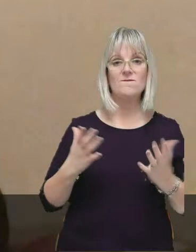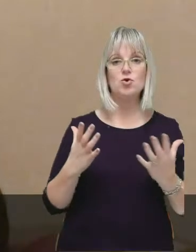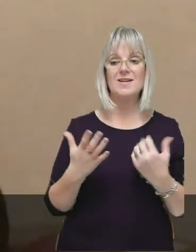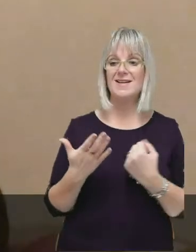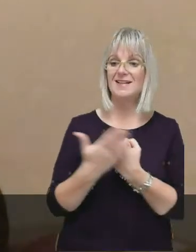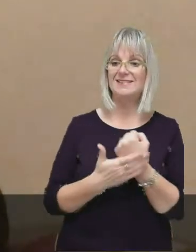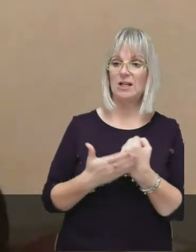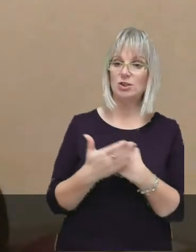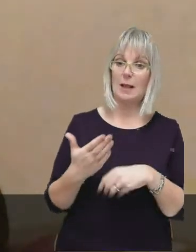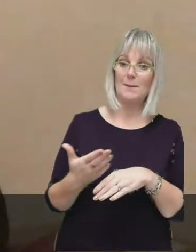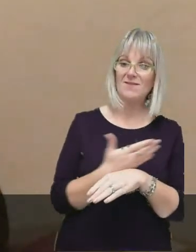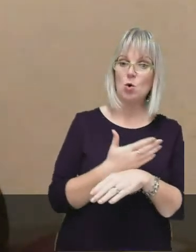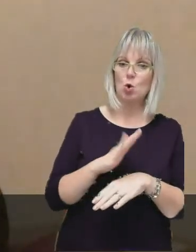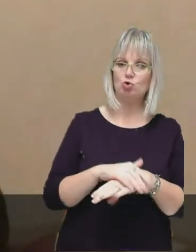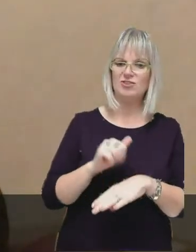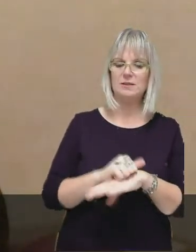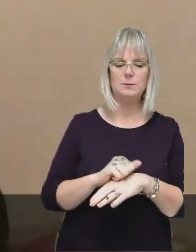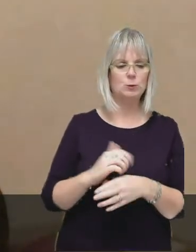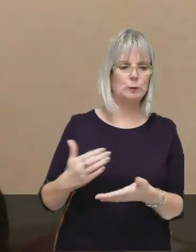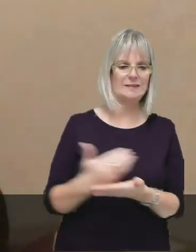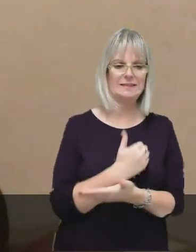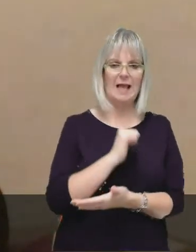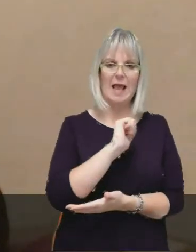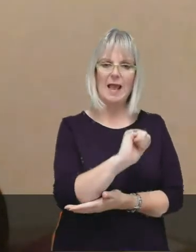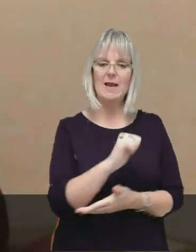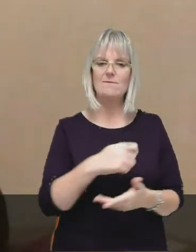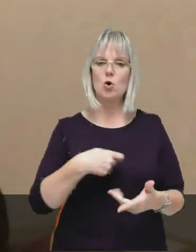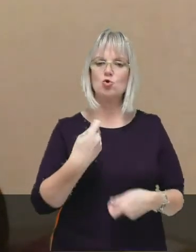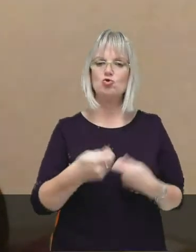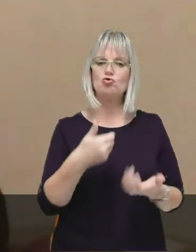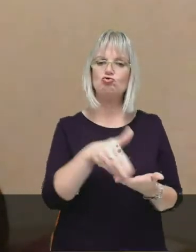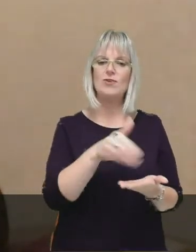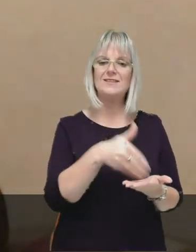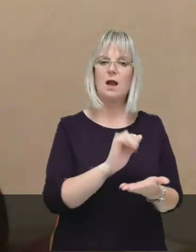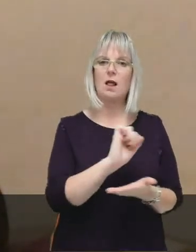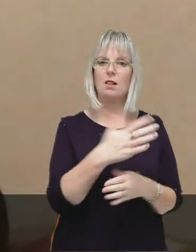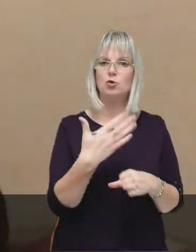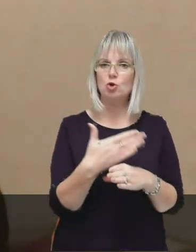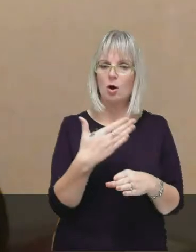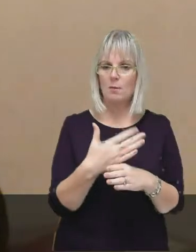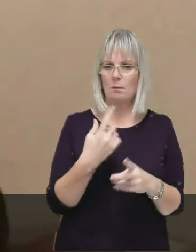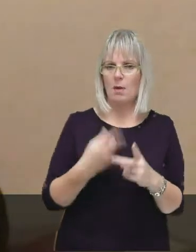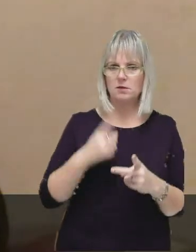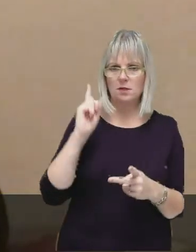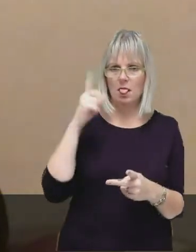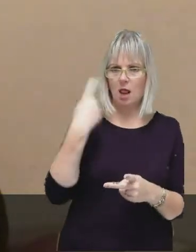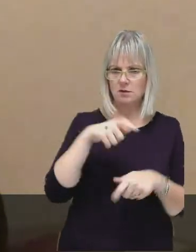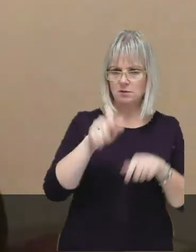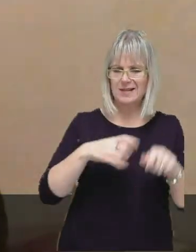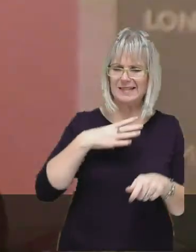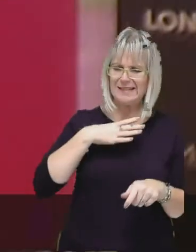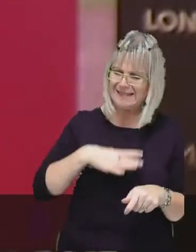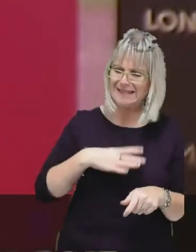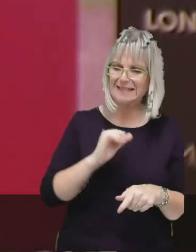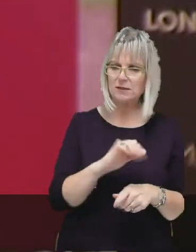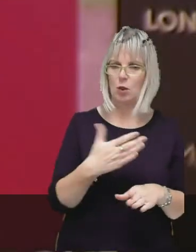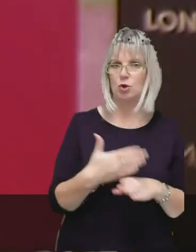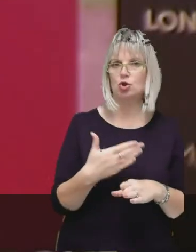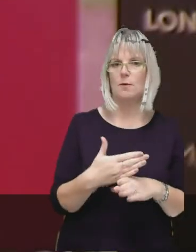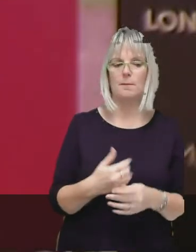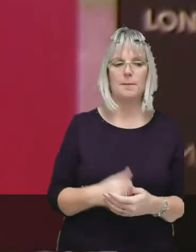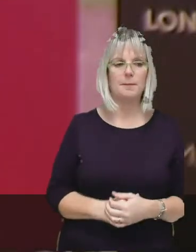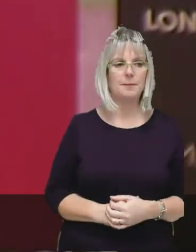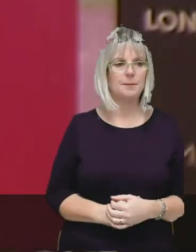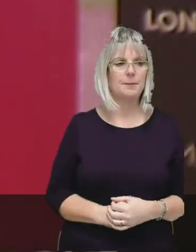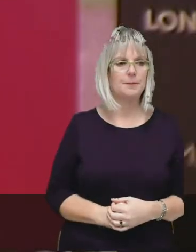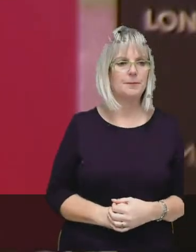the West End retailers and Londoners who really need these jobs? Thank you. Let's move on to the